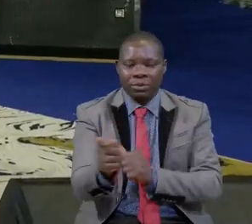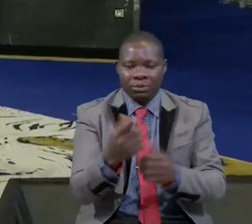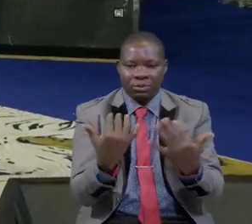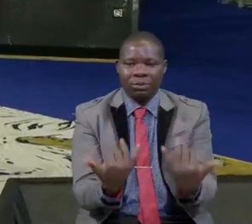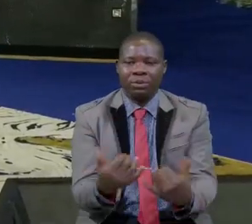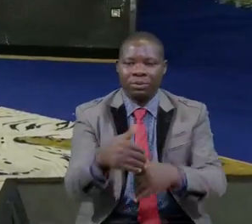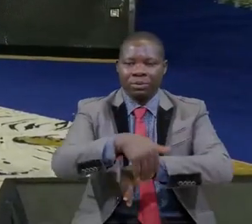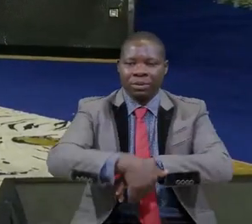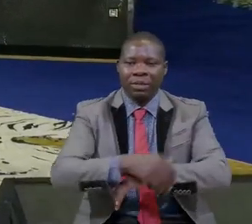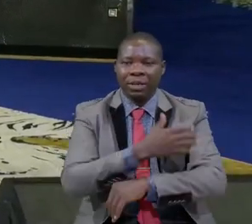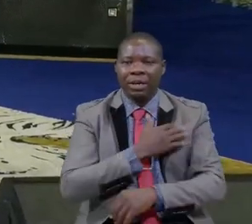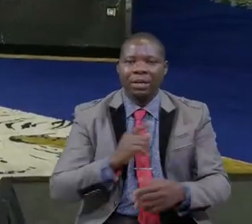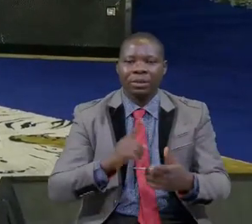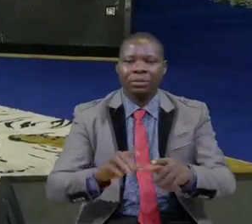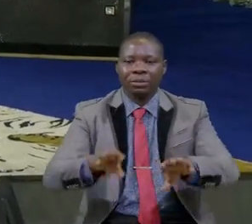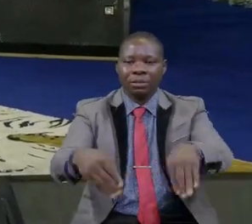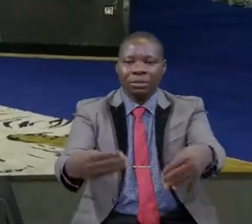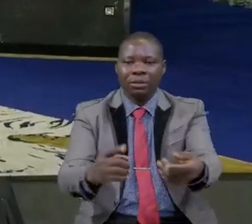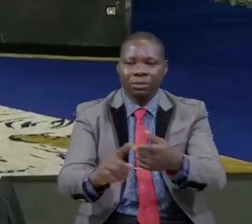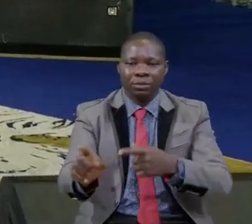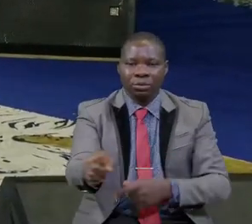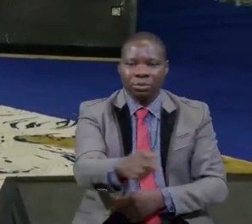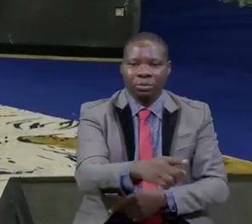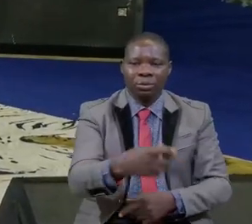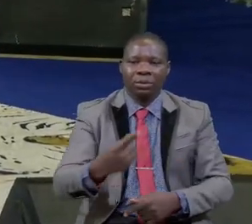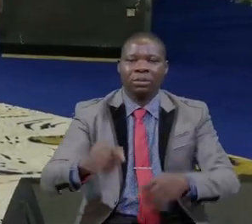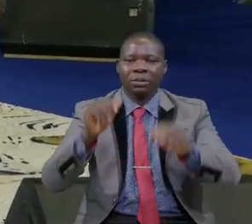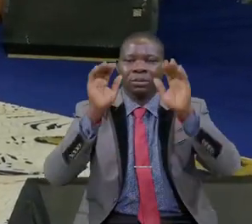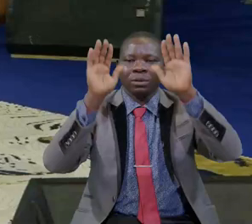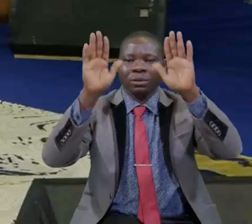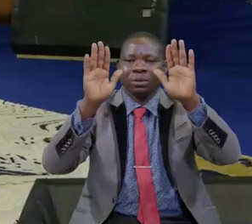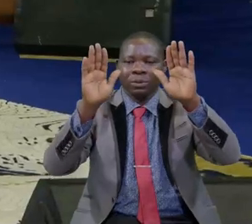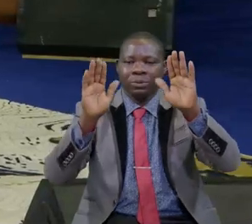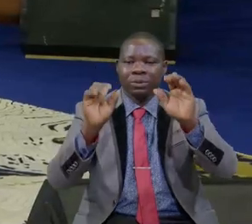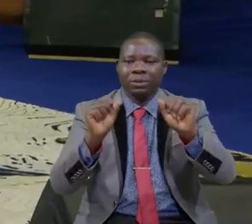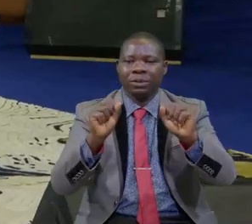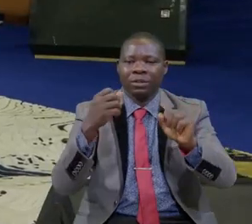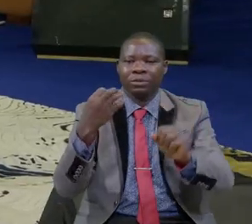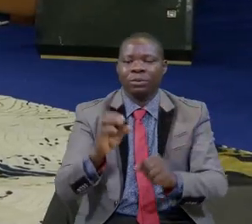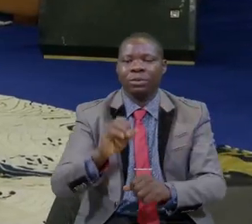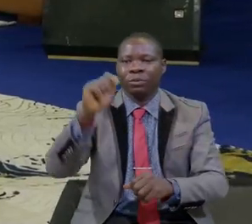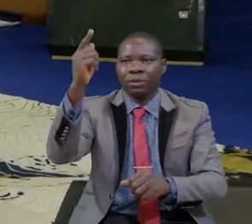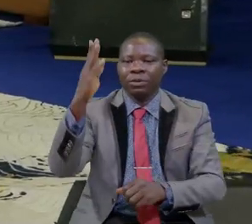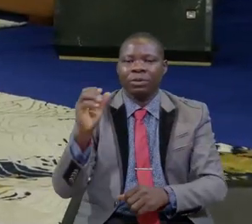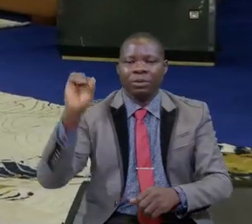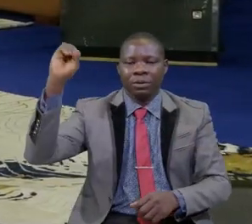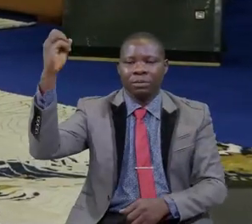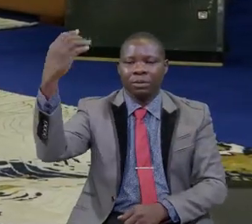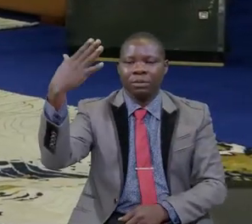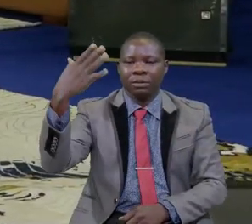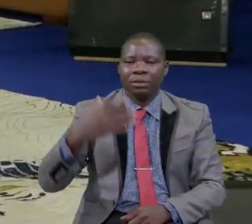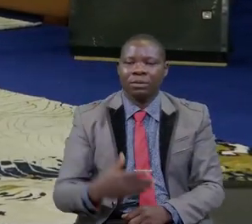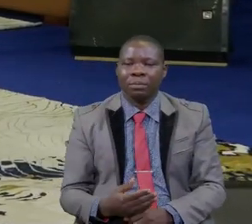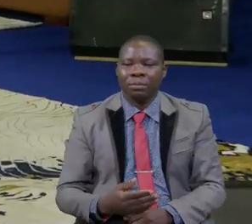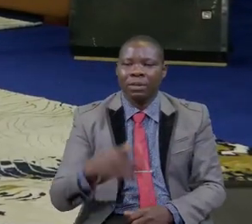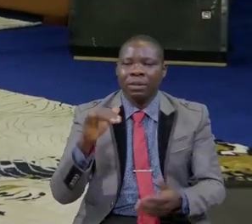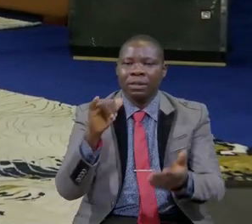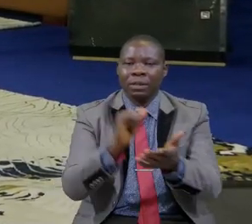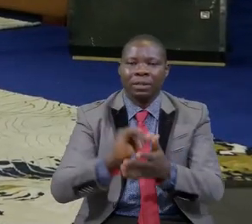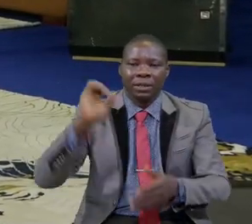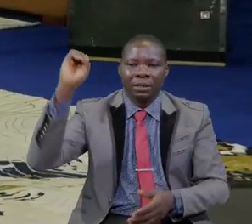to you the wonders of God's grace. That grace will